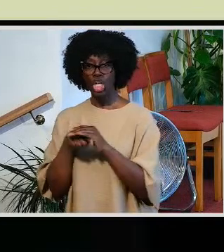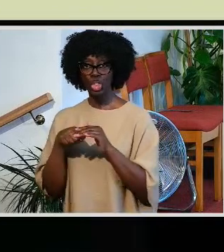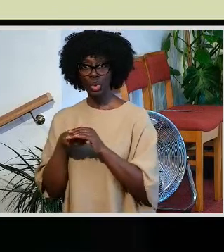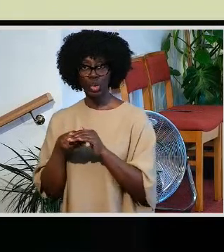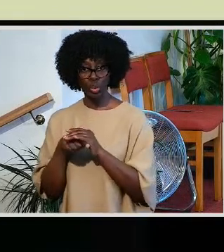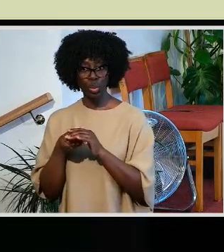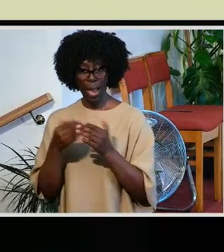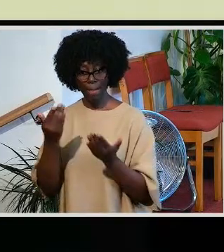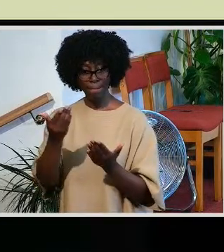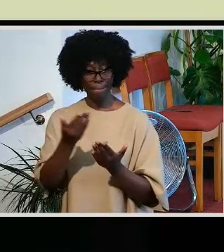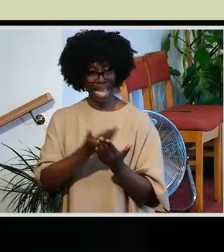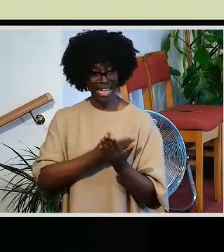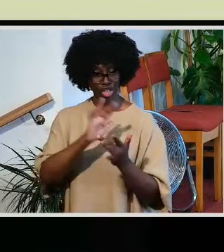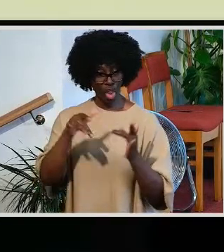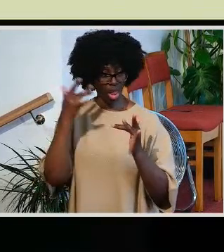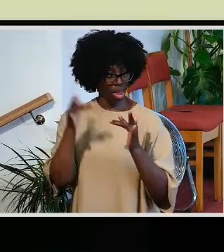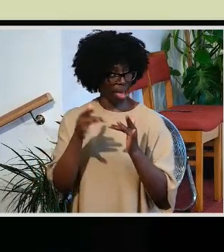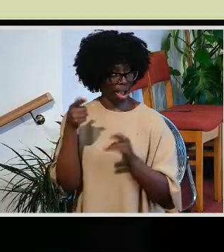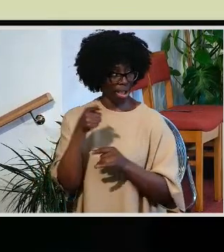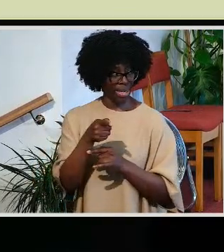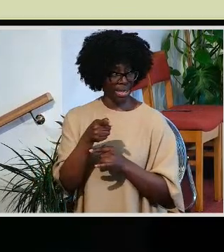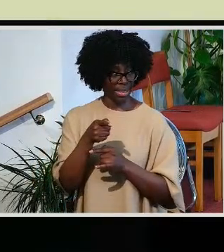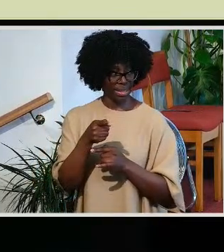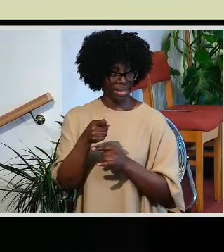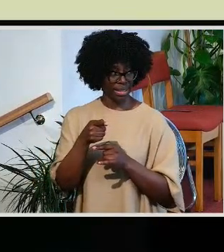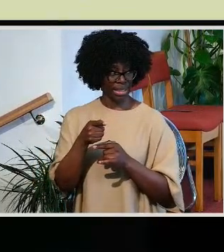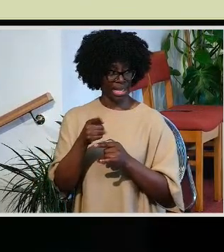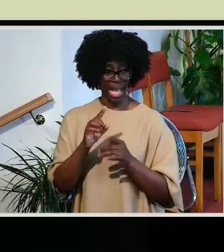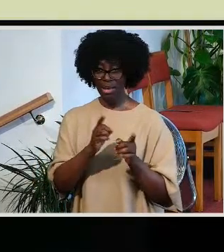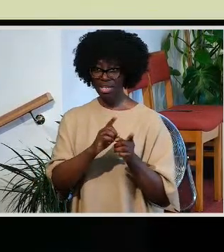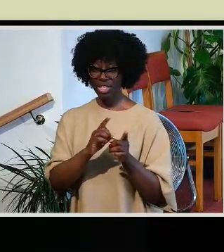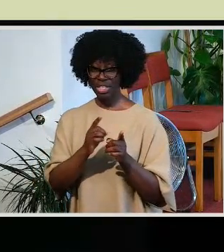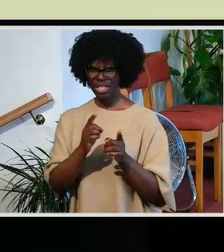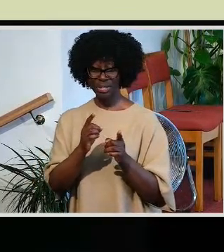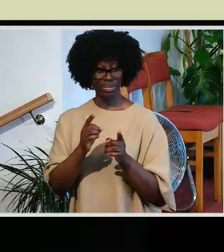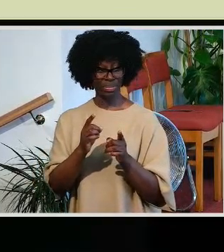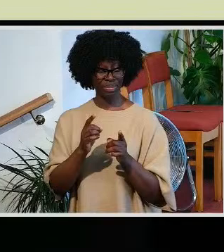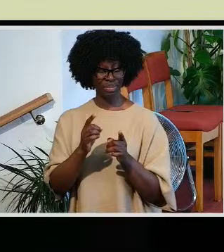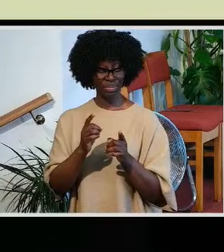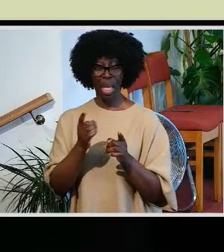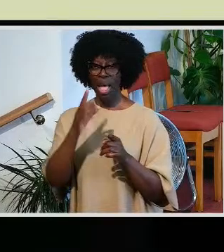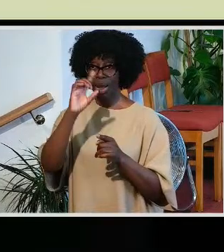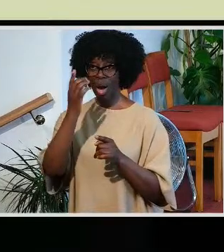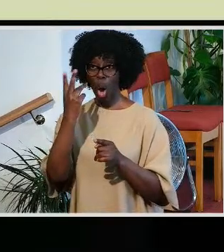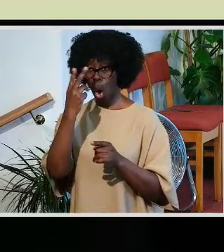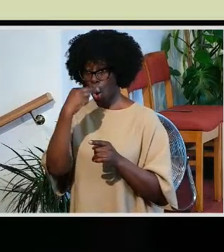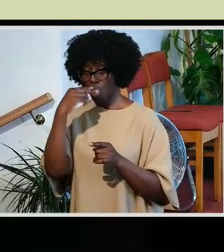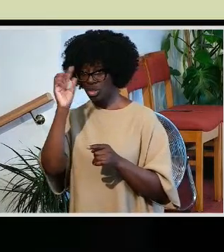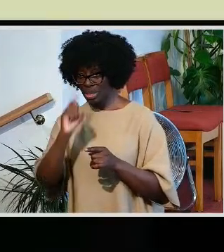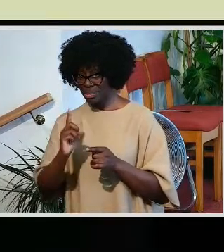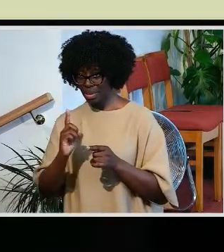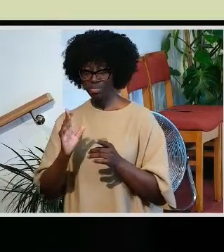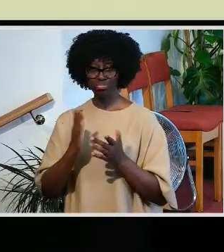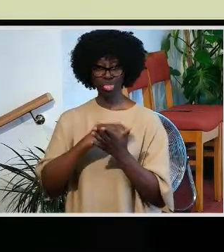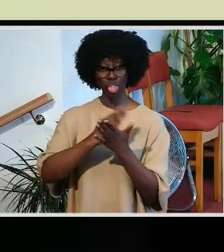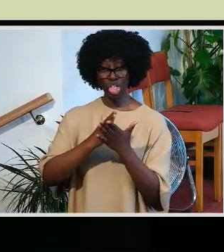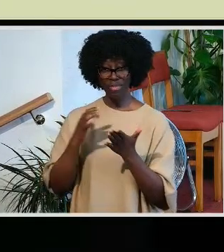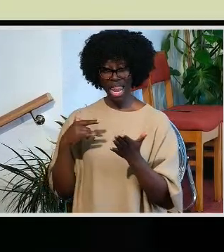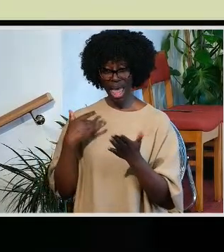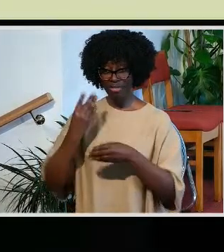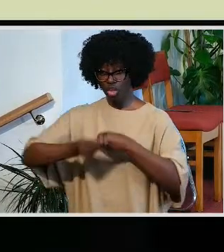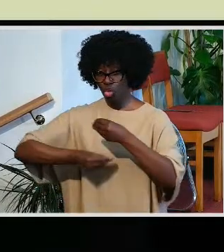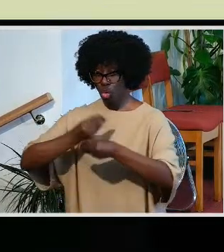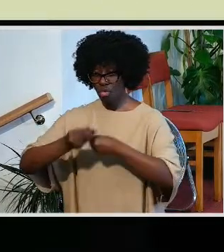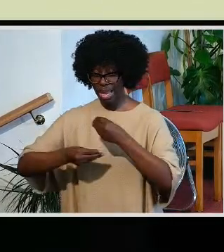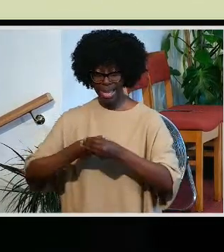interviews with older people from different parts of the world, just sharing their life story, and it's worth